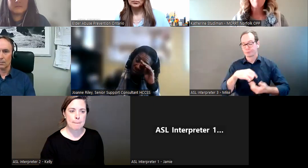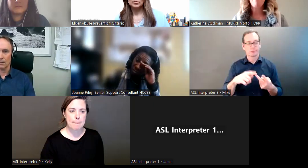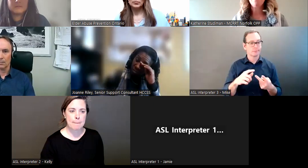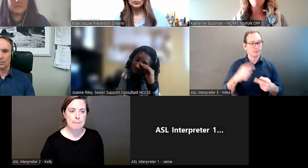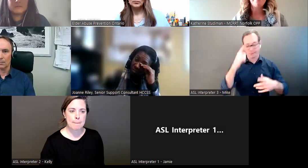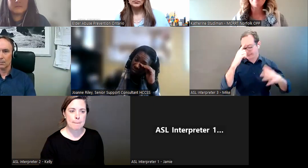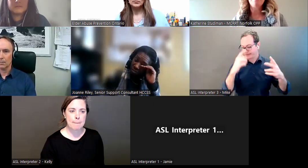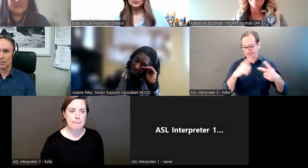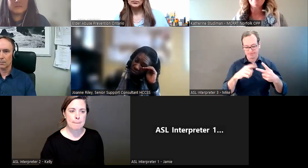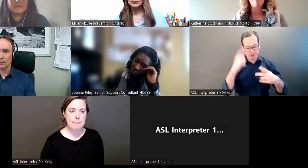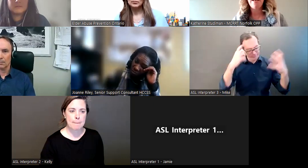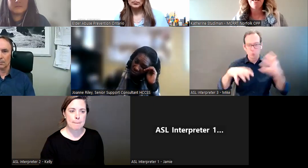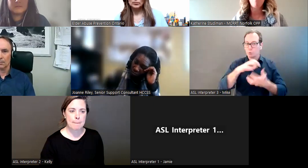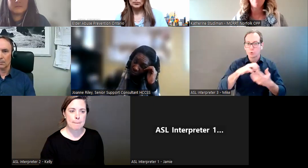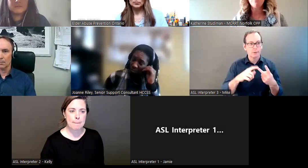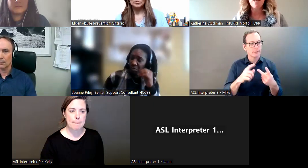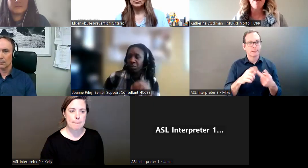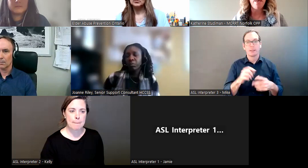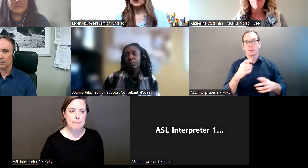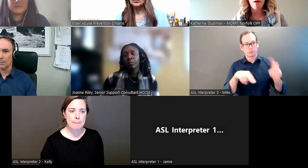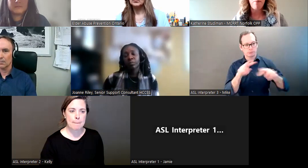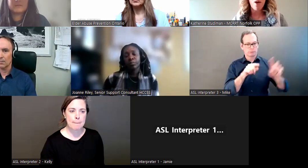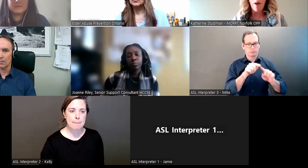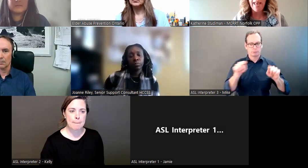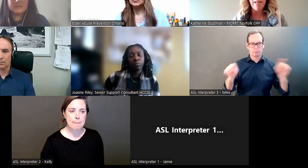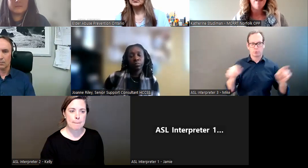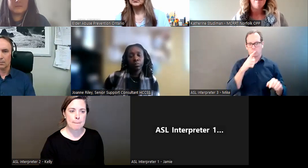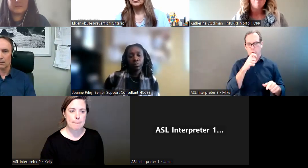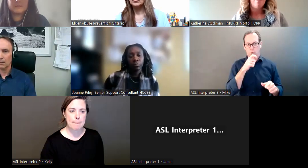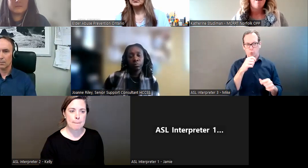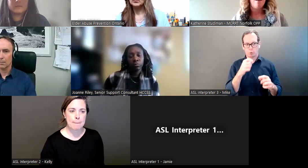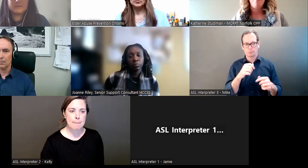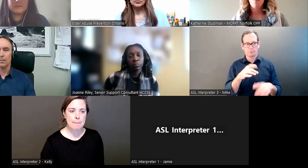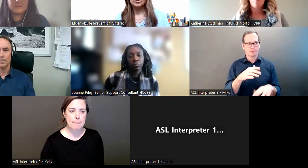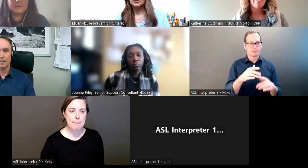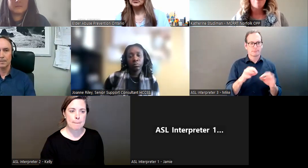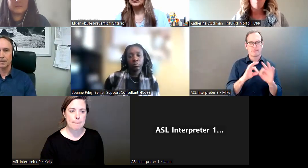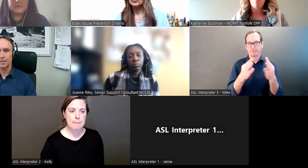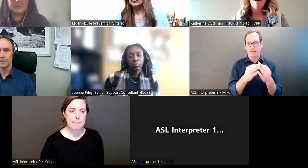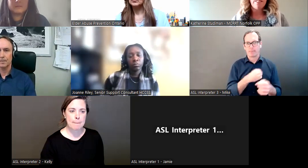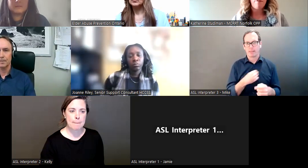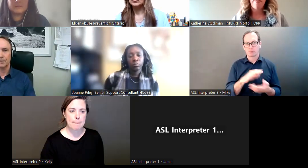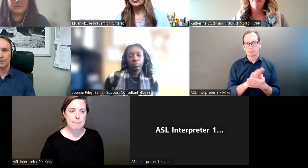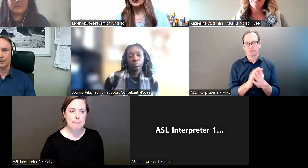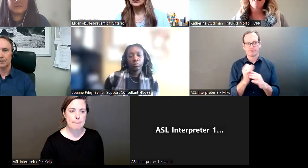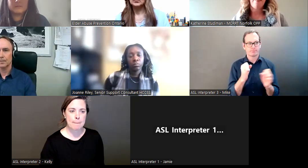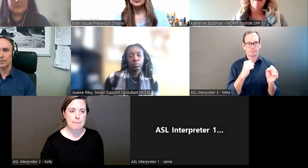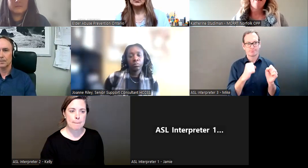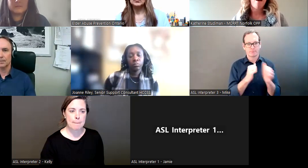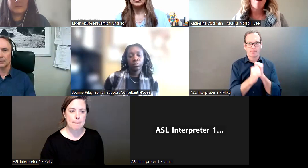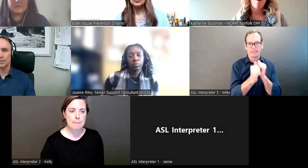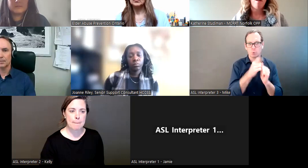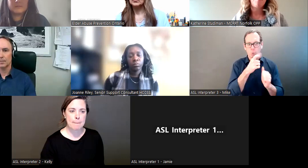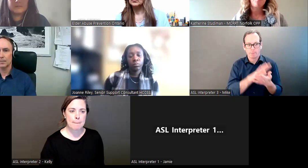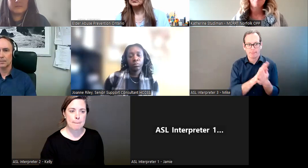family members, maybe siblings that are fighting over who's going to be the POA. We're looking at all kinds of different things. And